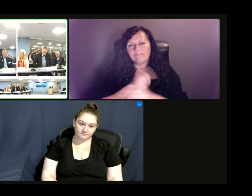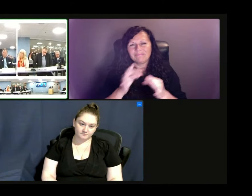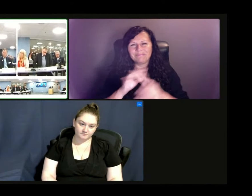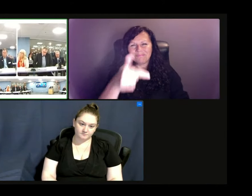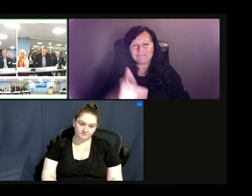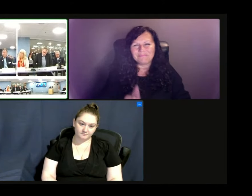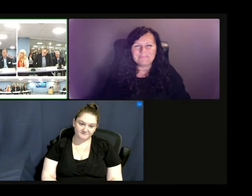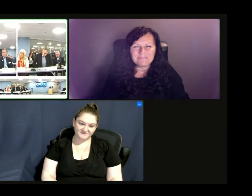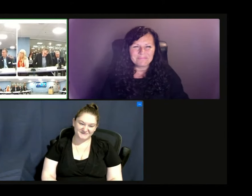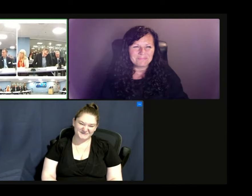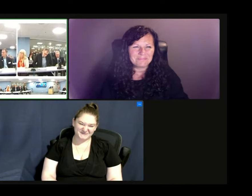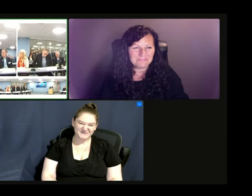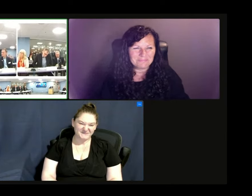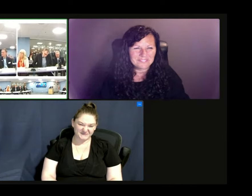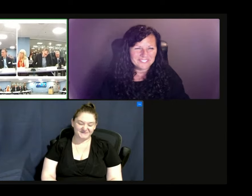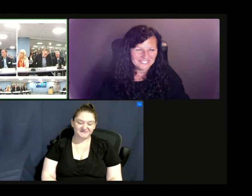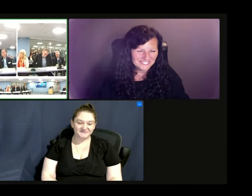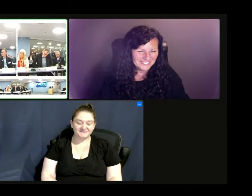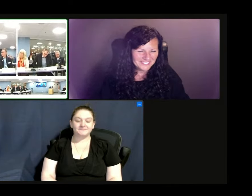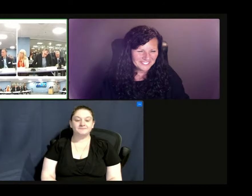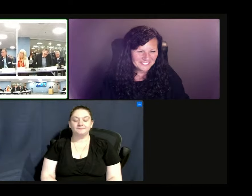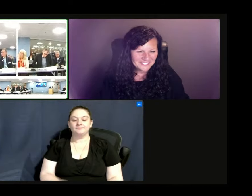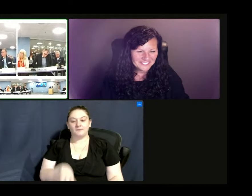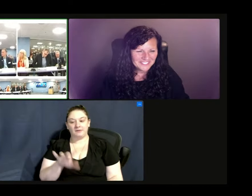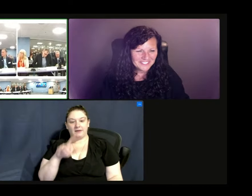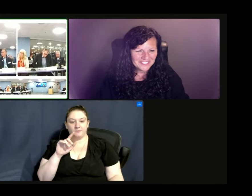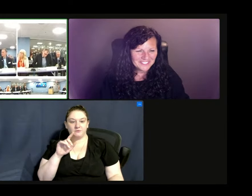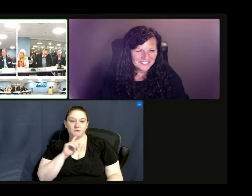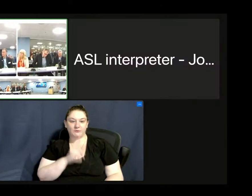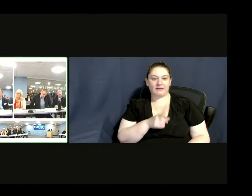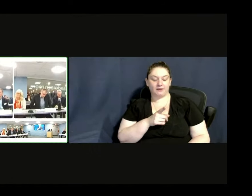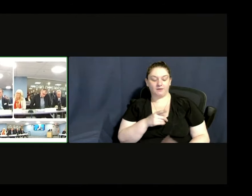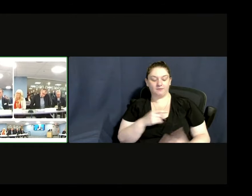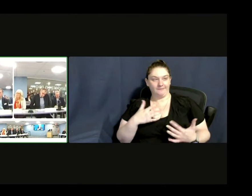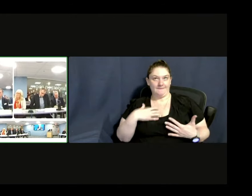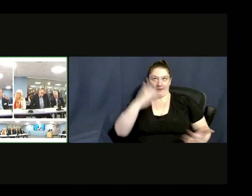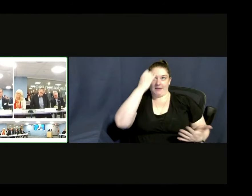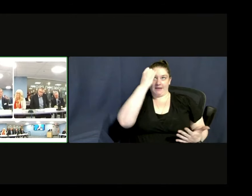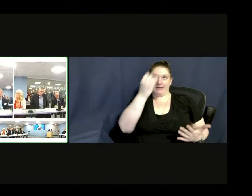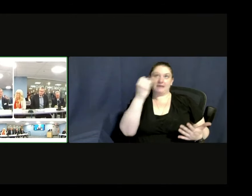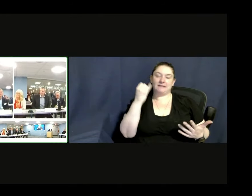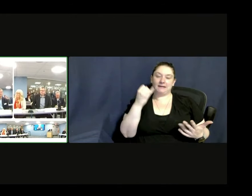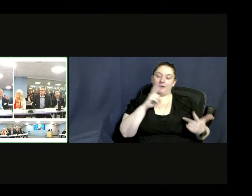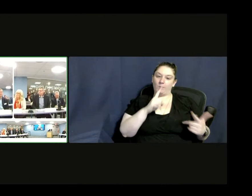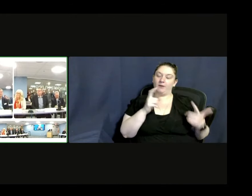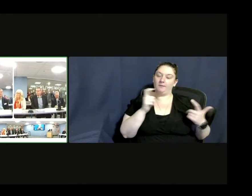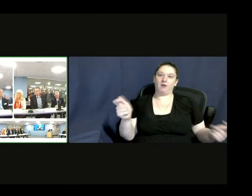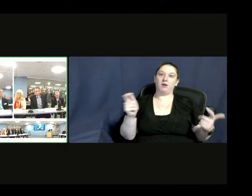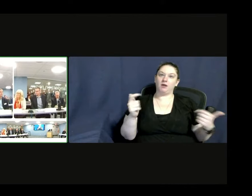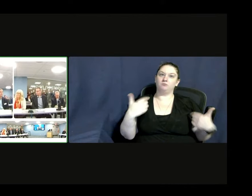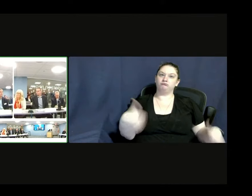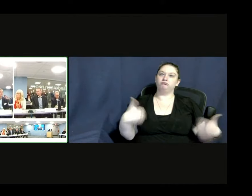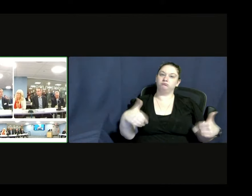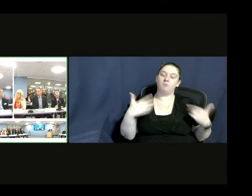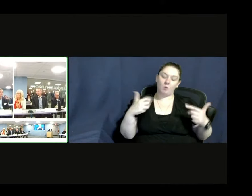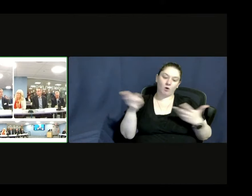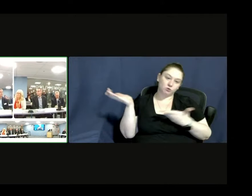That was just a really big idea. And I wanted to just bring it here.